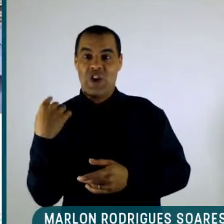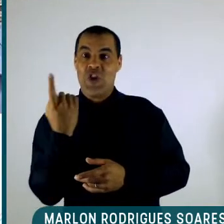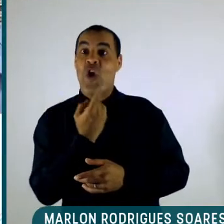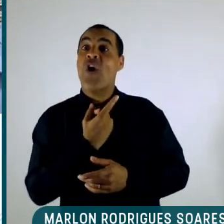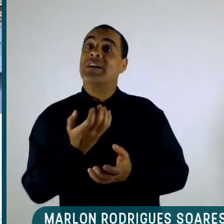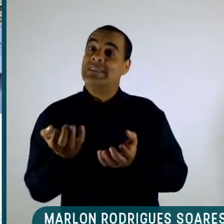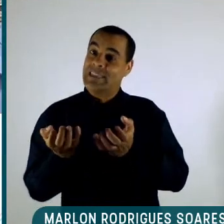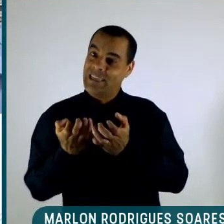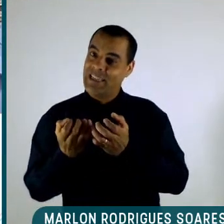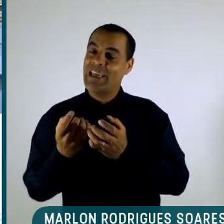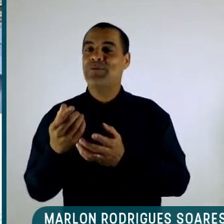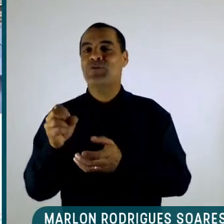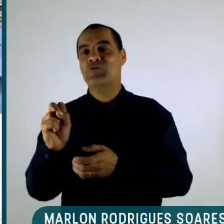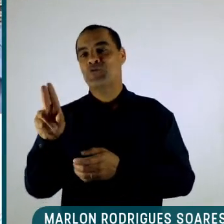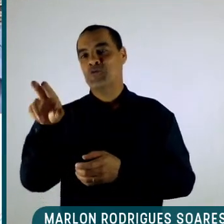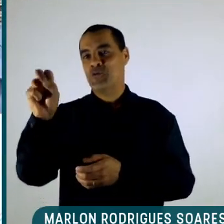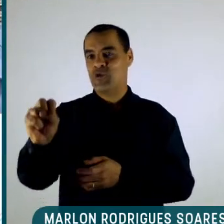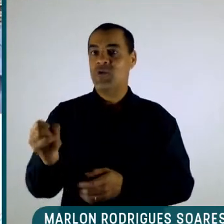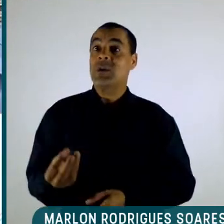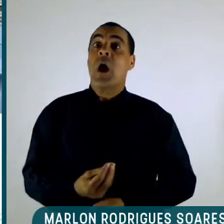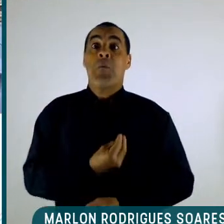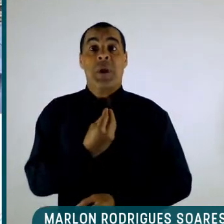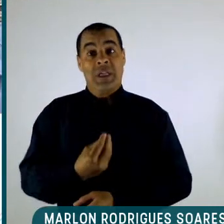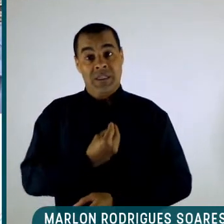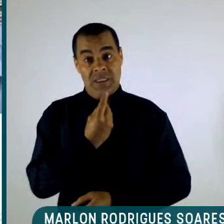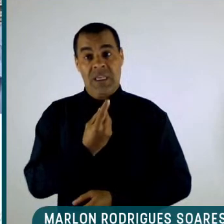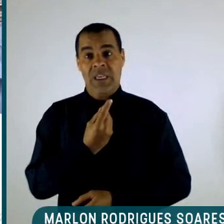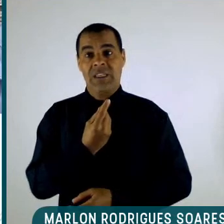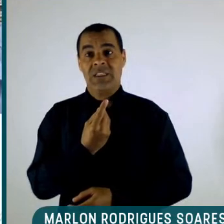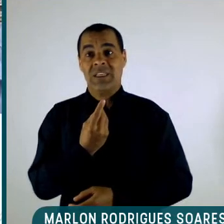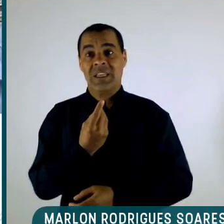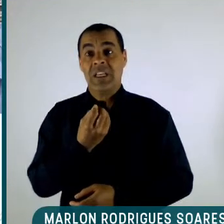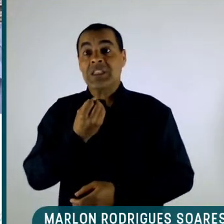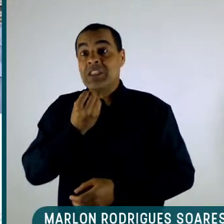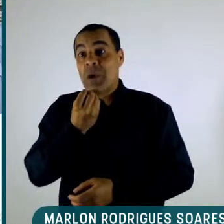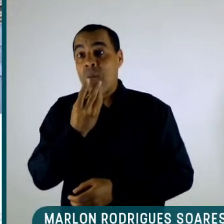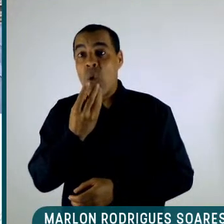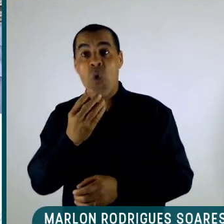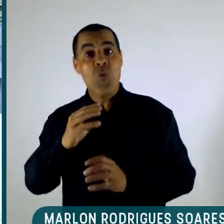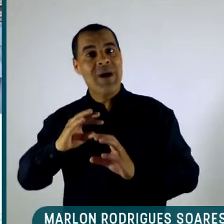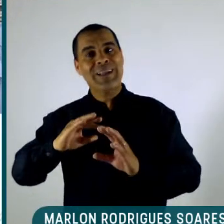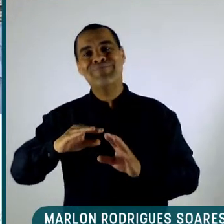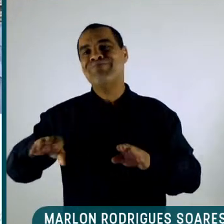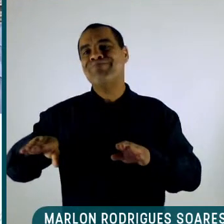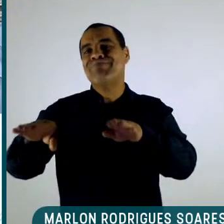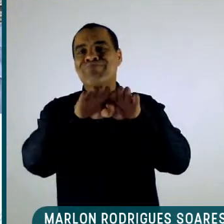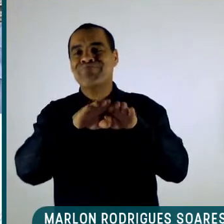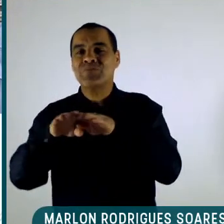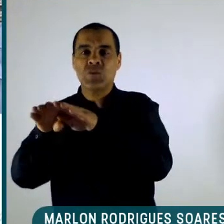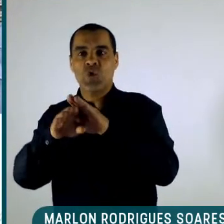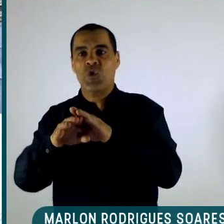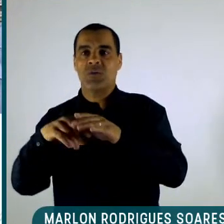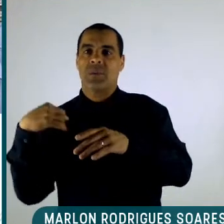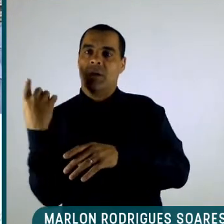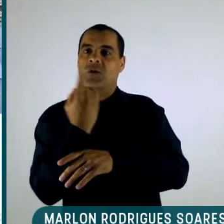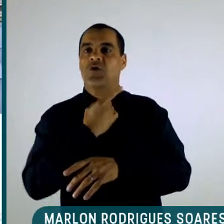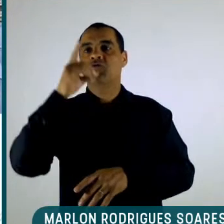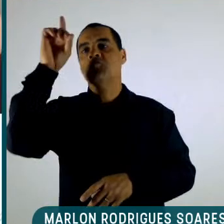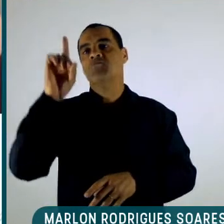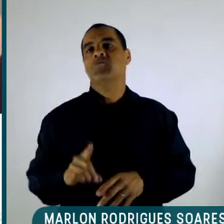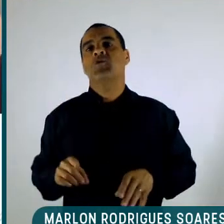I was saying that we need a SUS that comes to their community regardless of